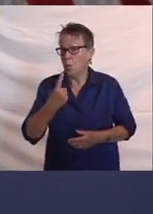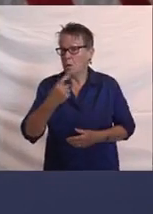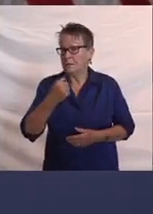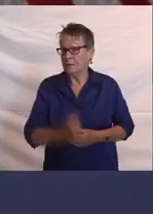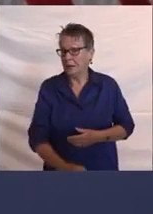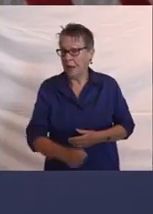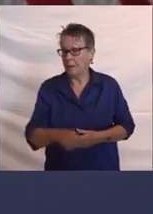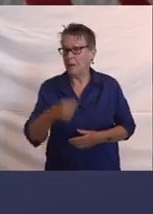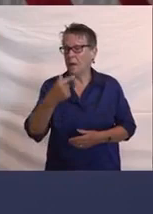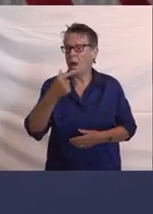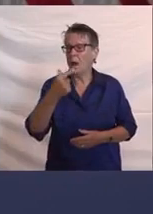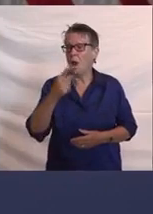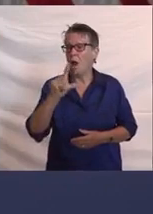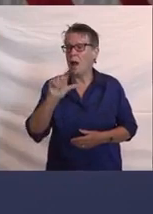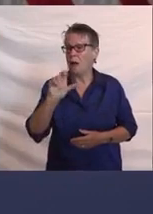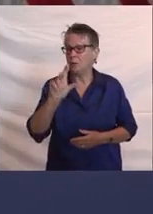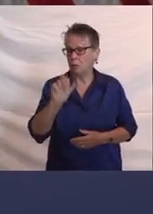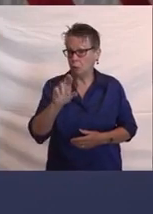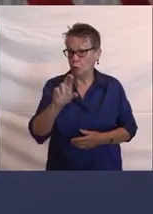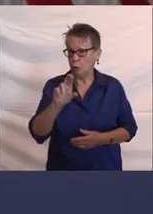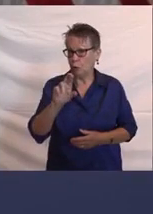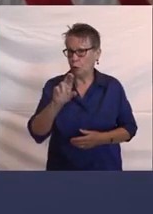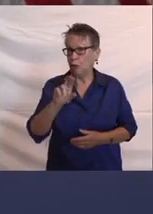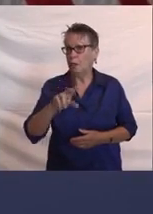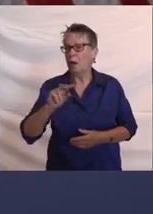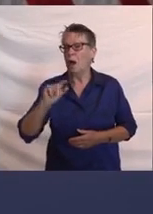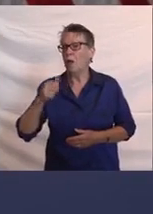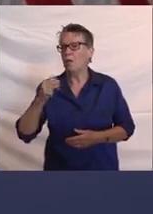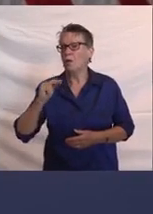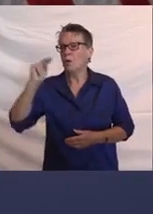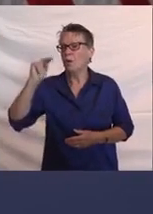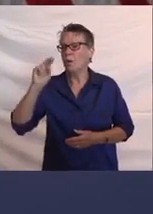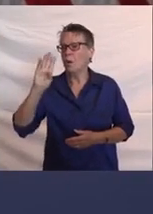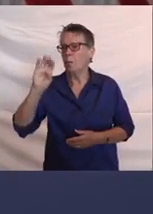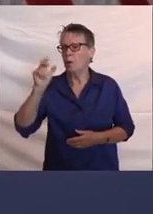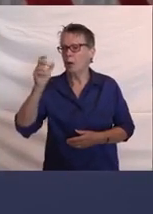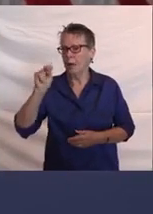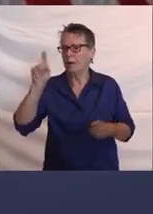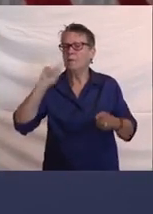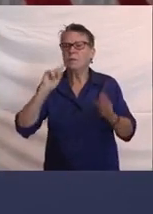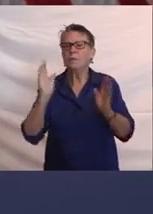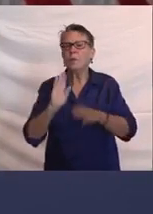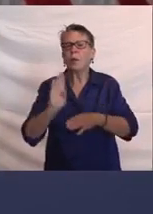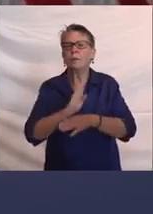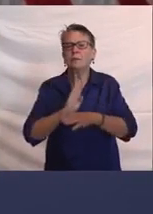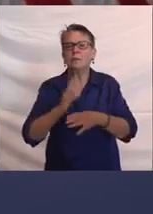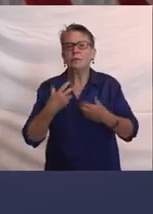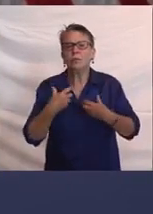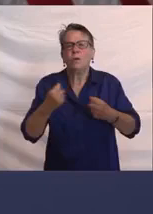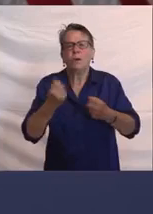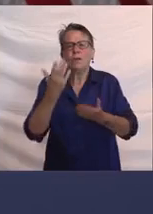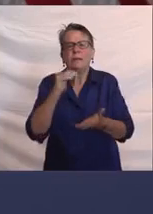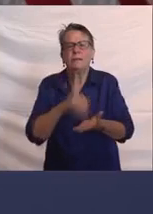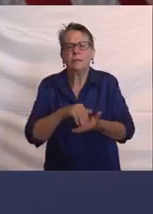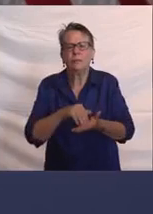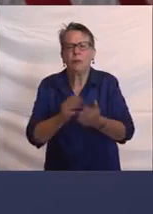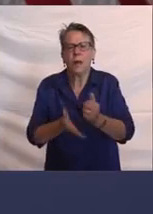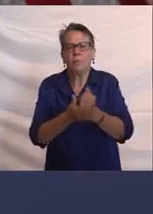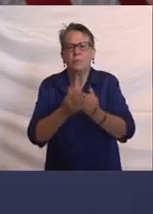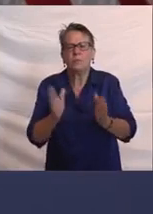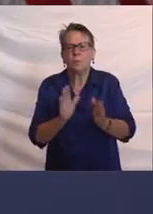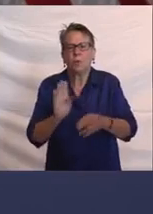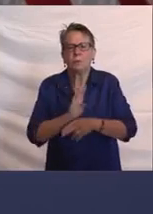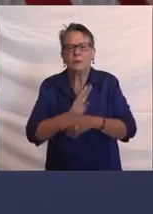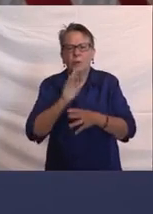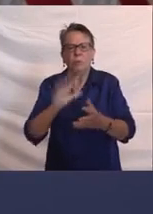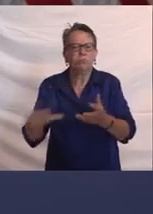in Somerset that opened up today, actually. And our public assistance applicant briefings, that's where we sit and meet with all the